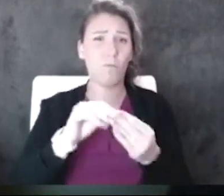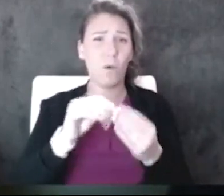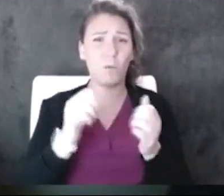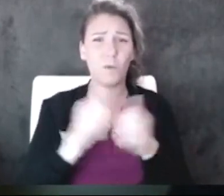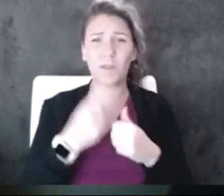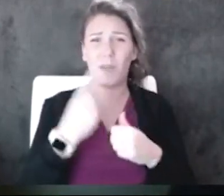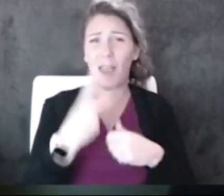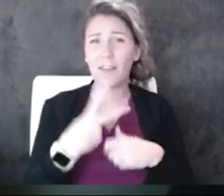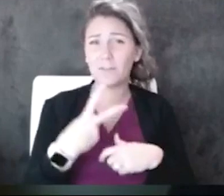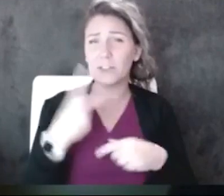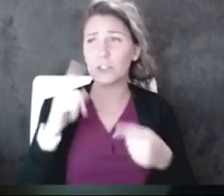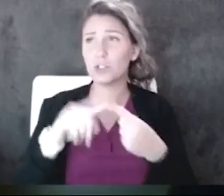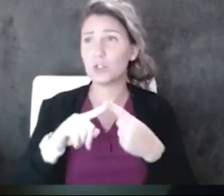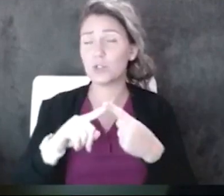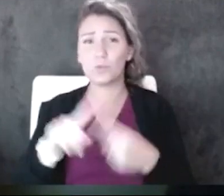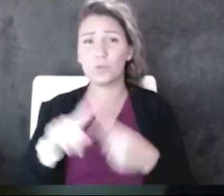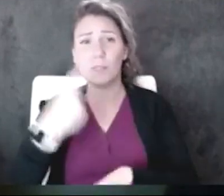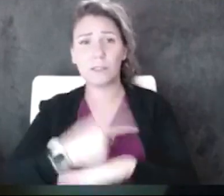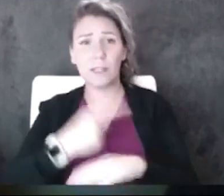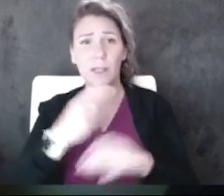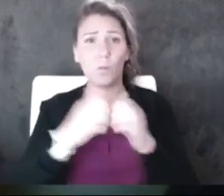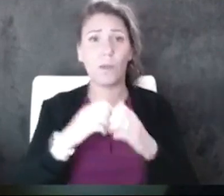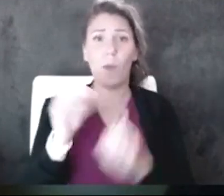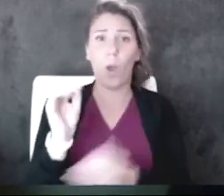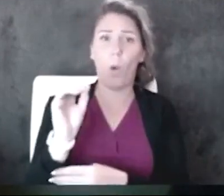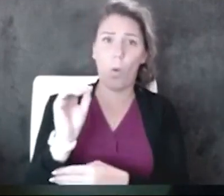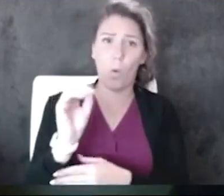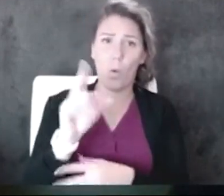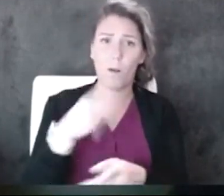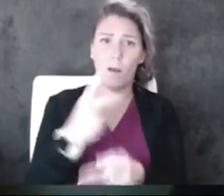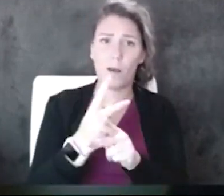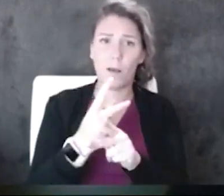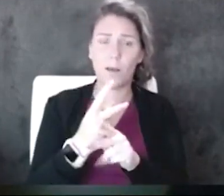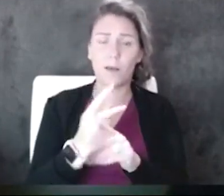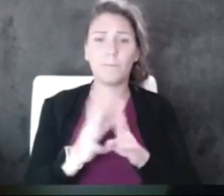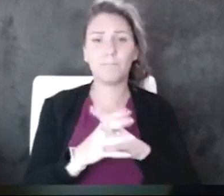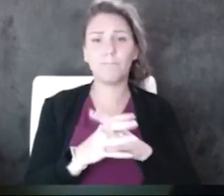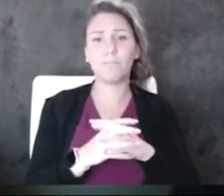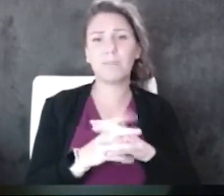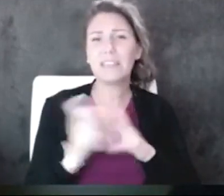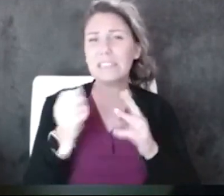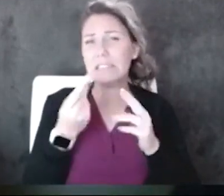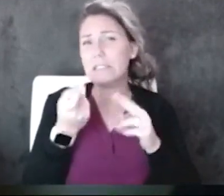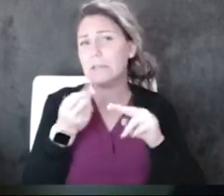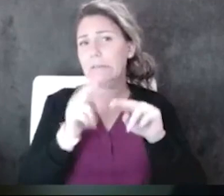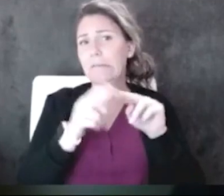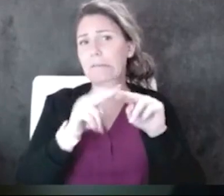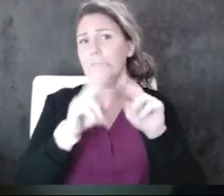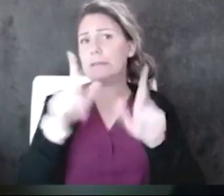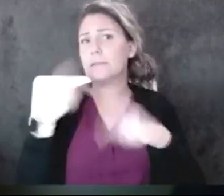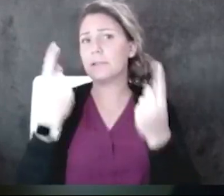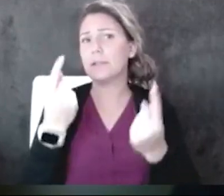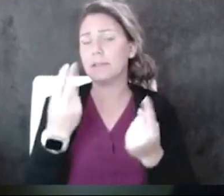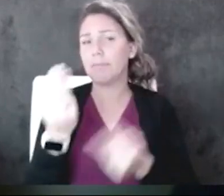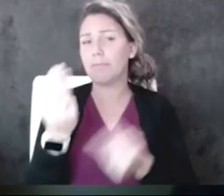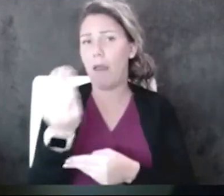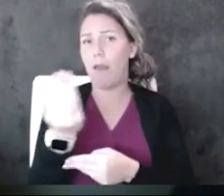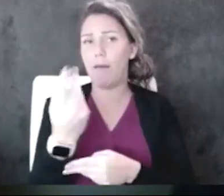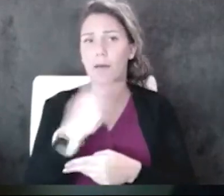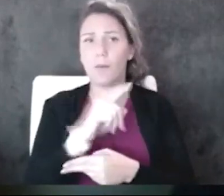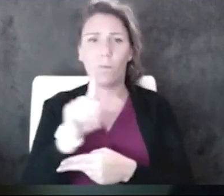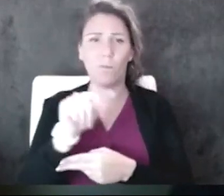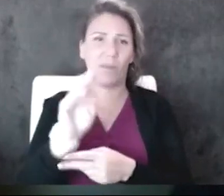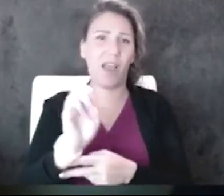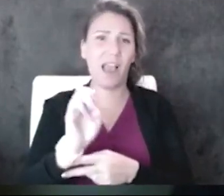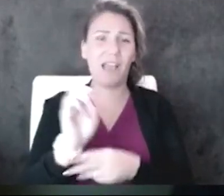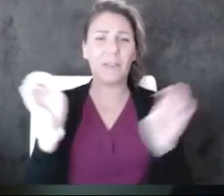day supply in our O types. It's going up just a little bit since Monday. We did go live with our blood emergency on Monday, but